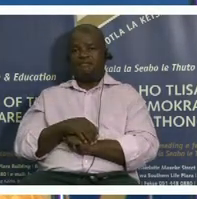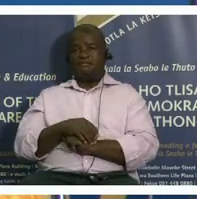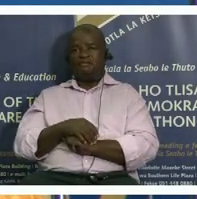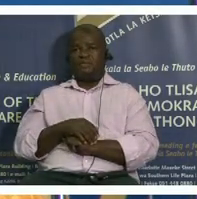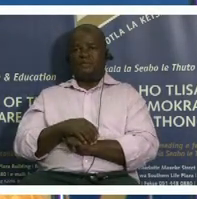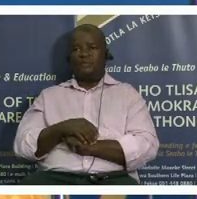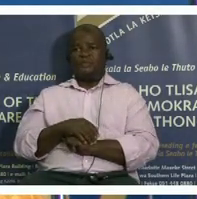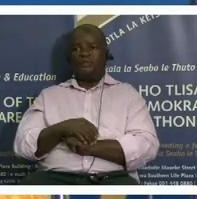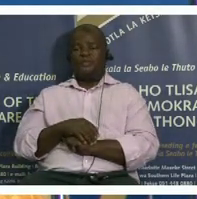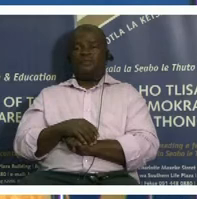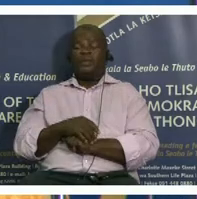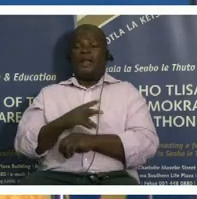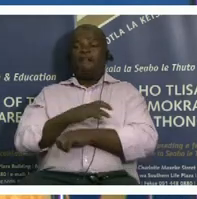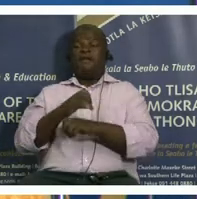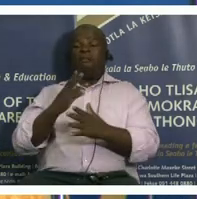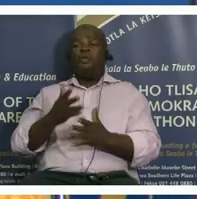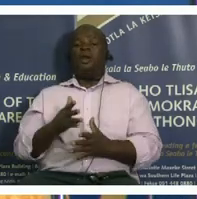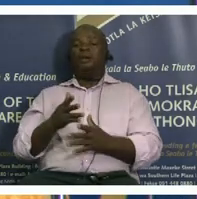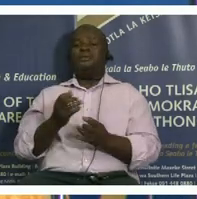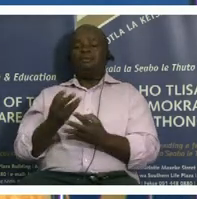A number of farm workers